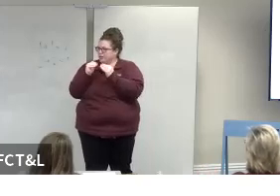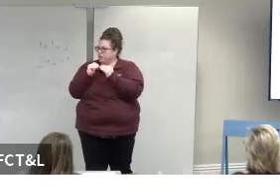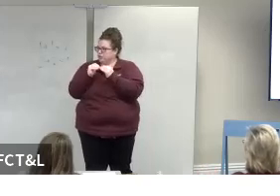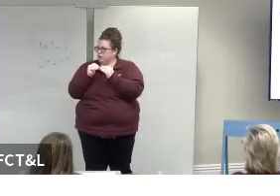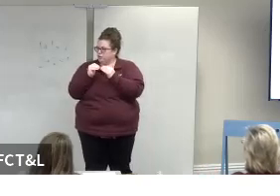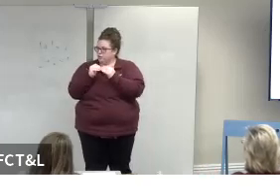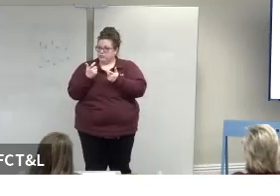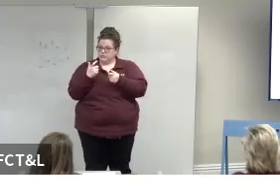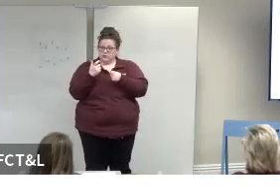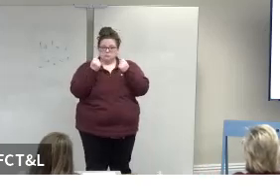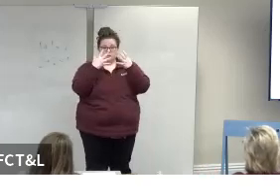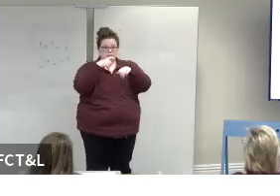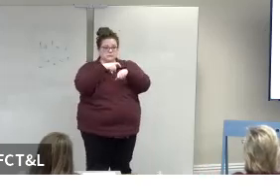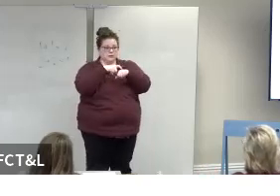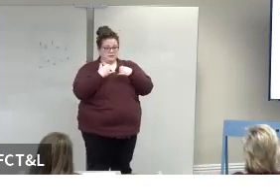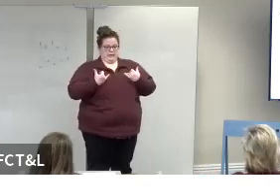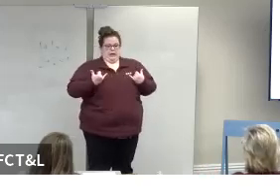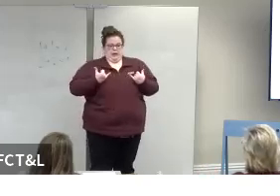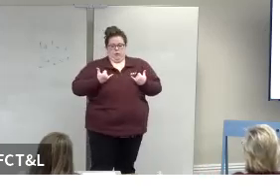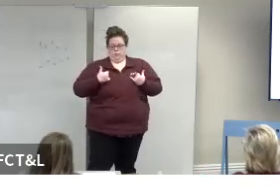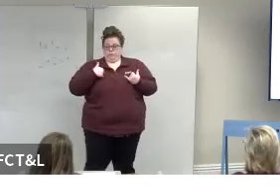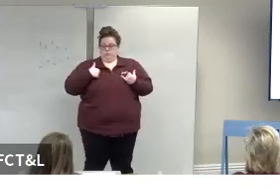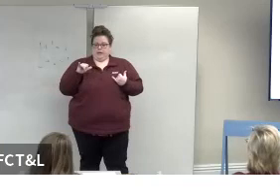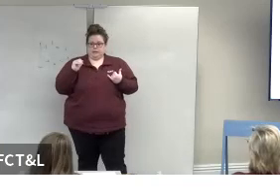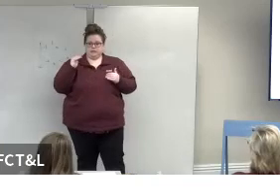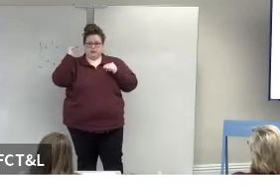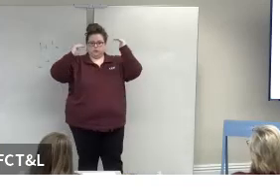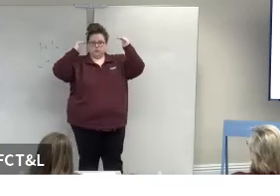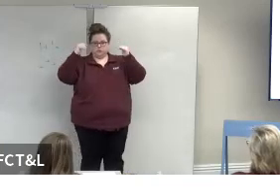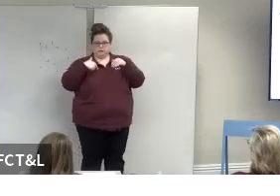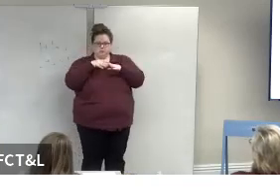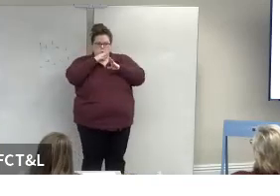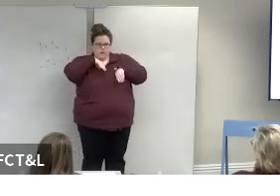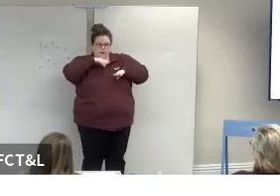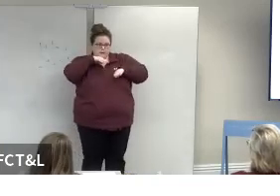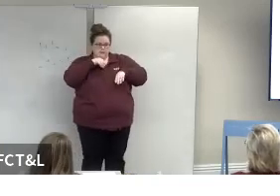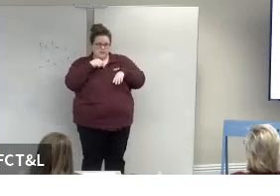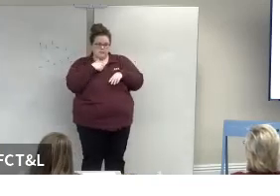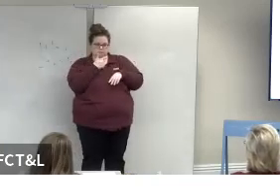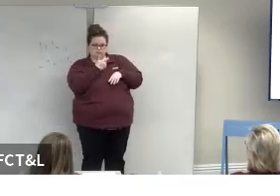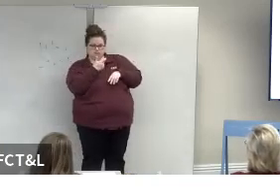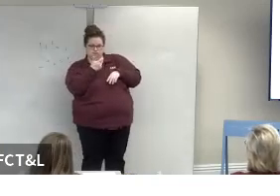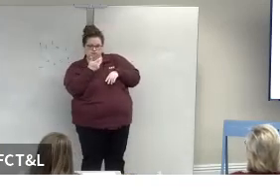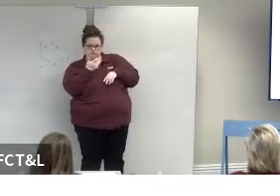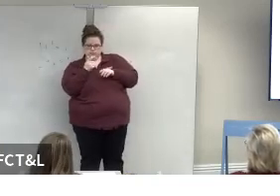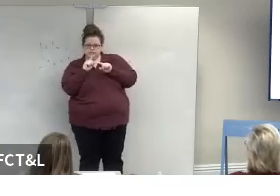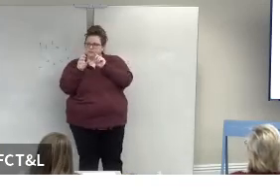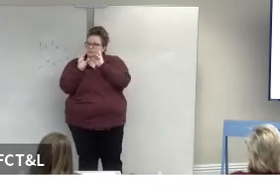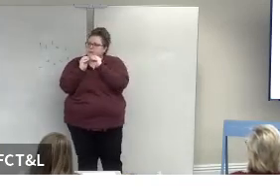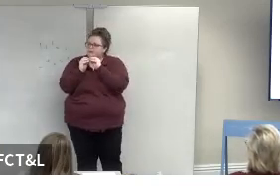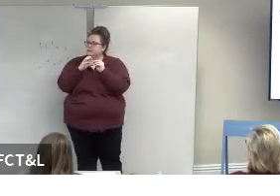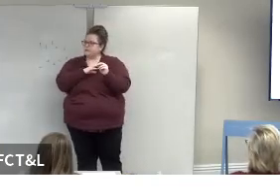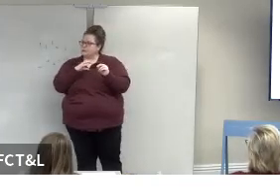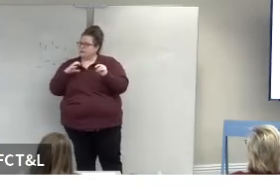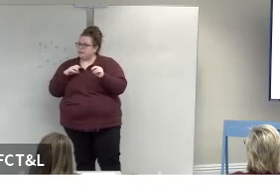no control or moderation to the turn taking, it's difficult. So like now as an adult, you know,